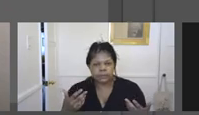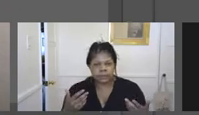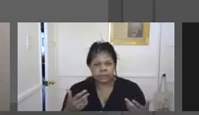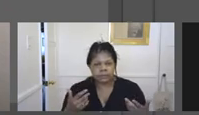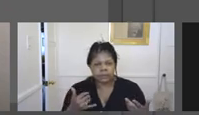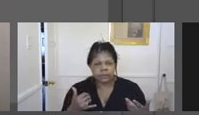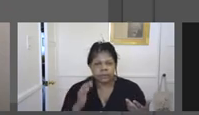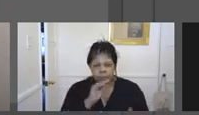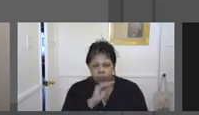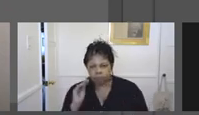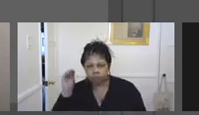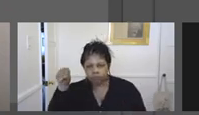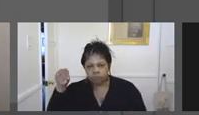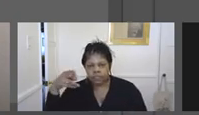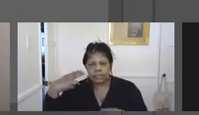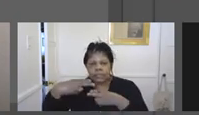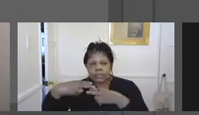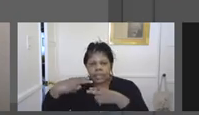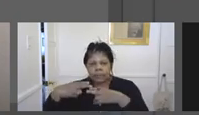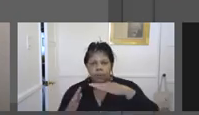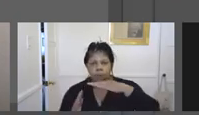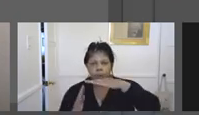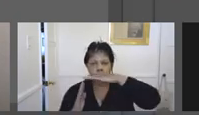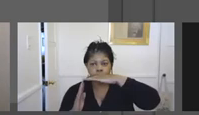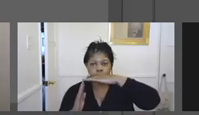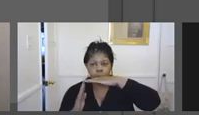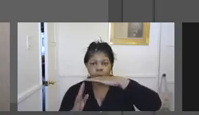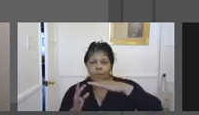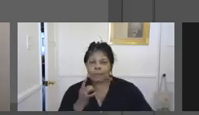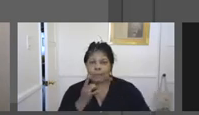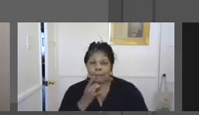There we go. We'll name this one corner light.